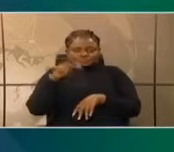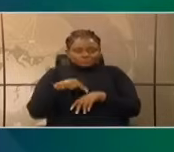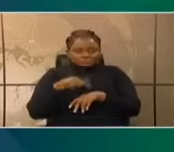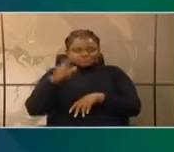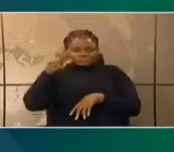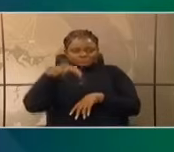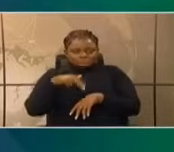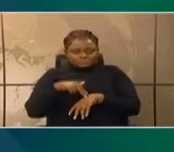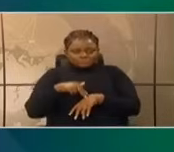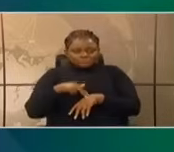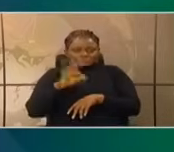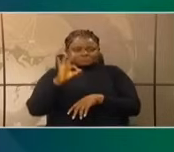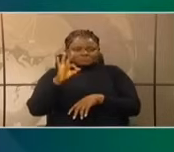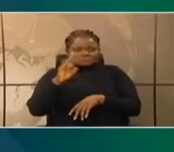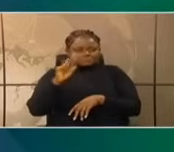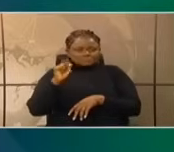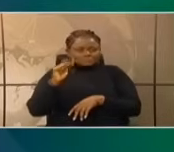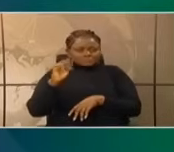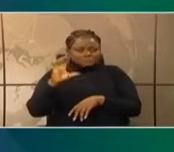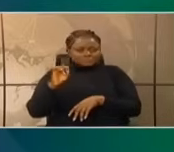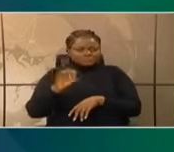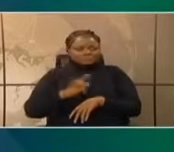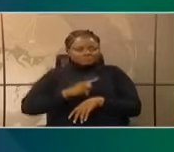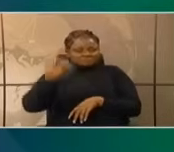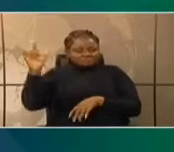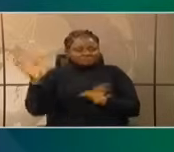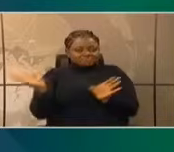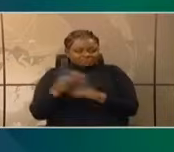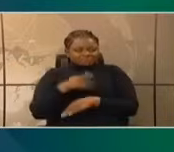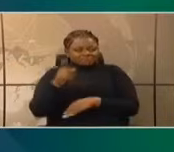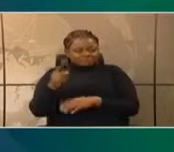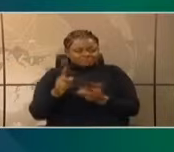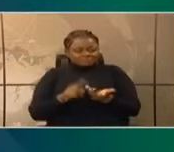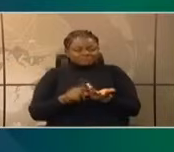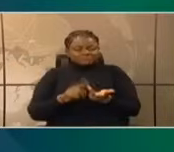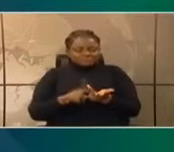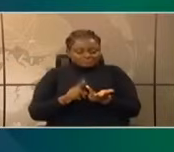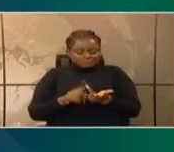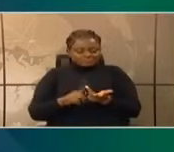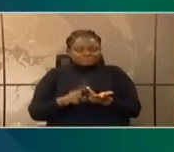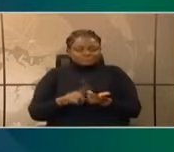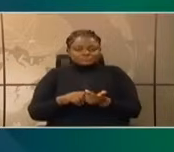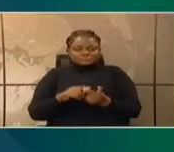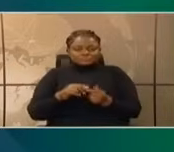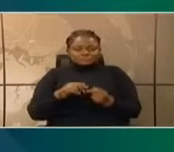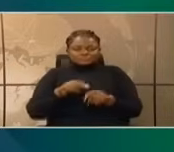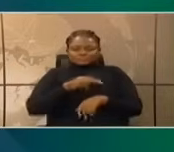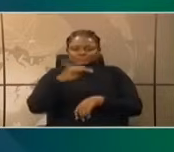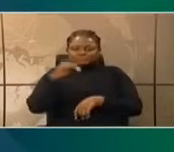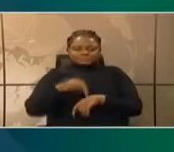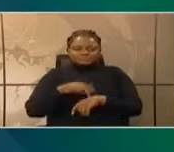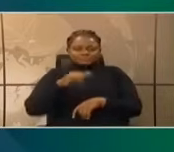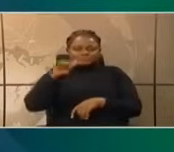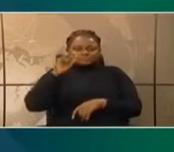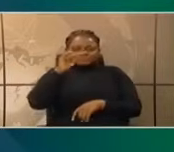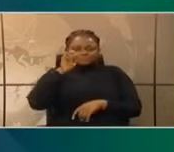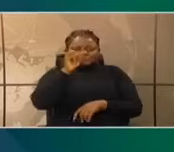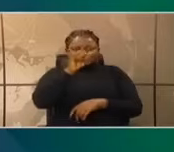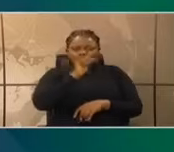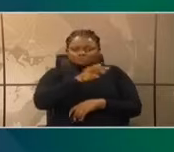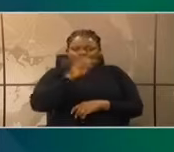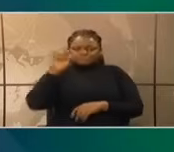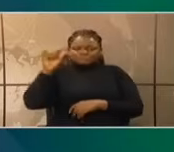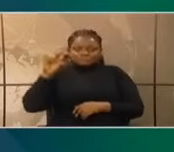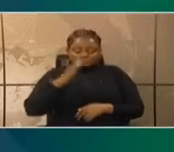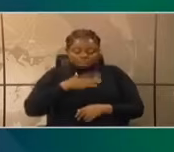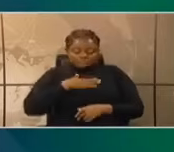times. Me call France. This is France of Fono Munkanchero. Me call. I tore the nation, the world.